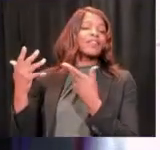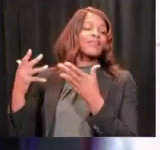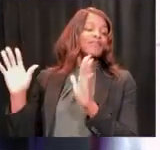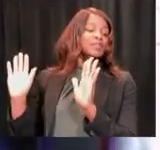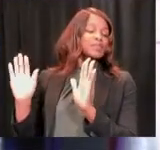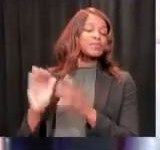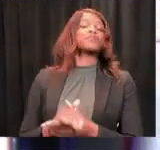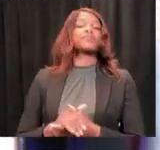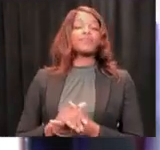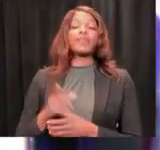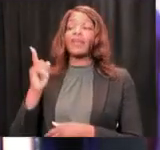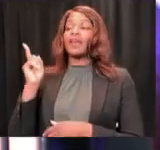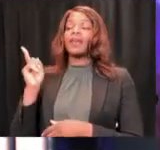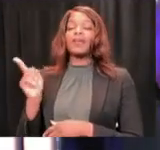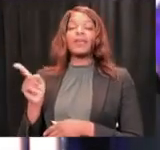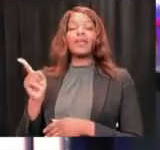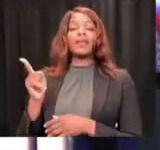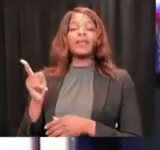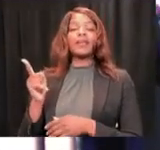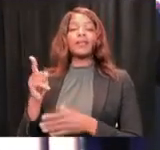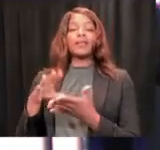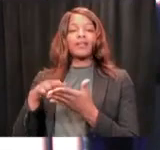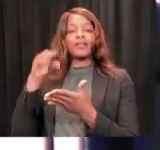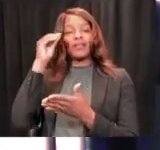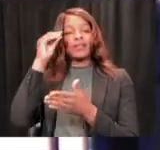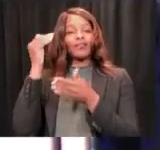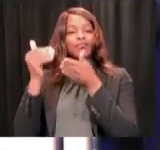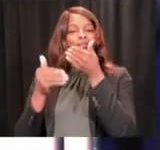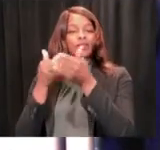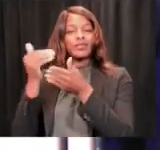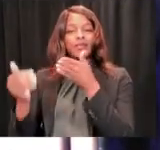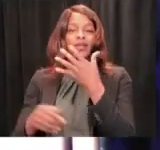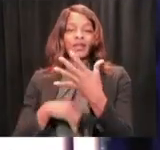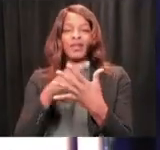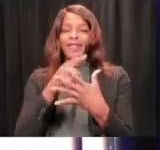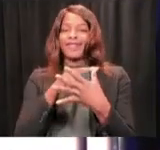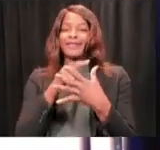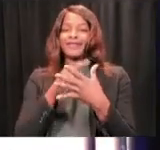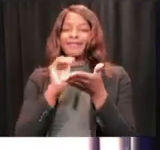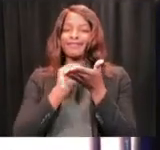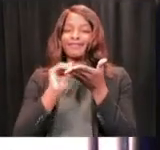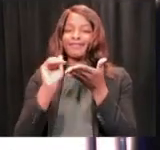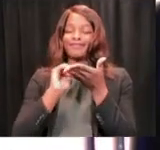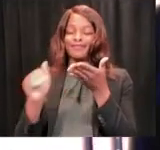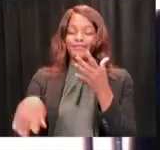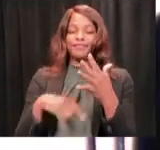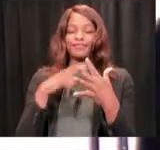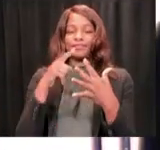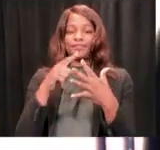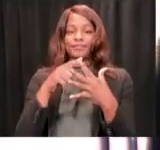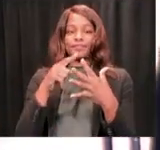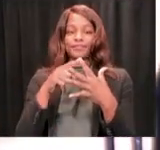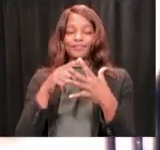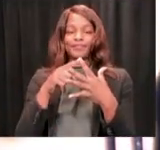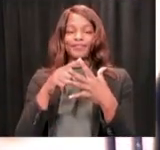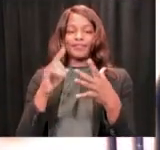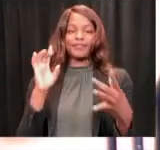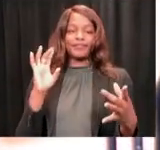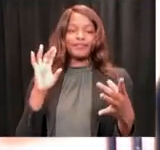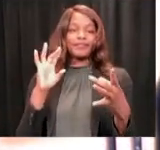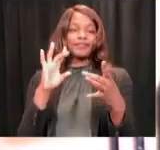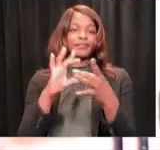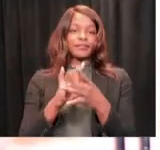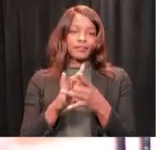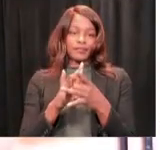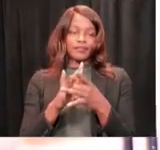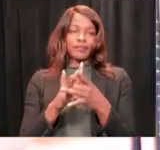Joseph says, I've learned to process some things. First step is forgiveness. Here's the second one, reconciliation.